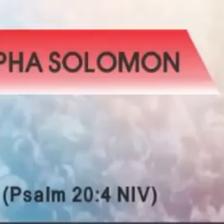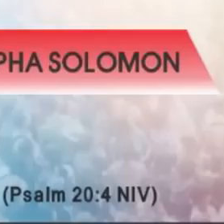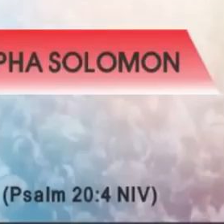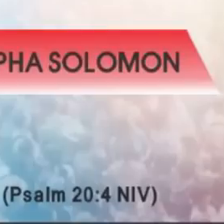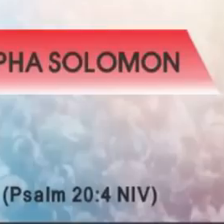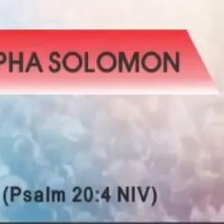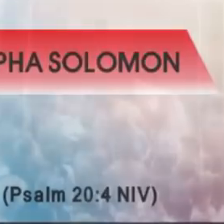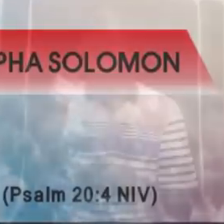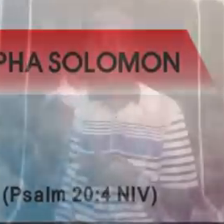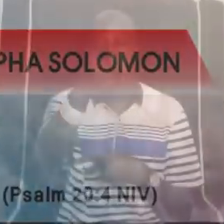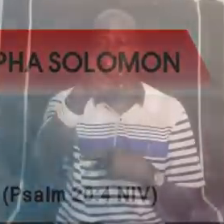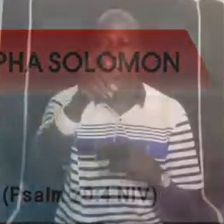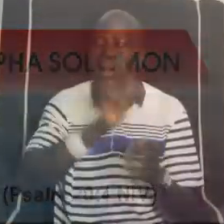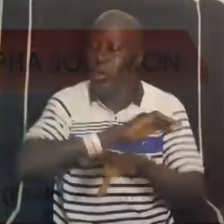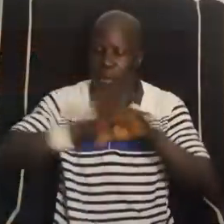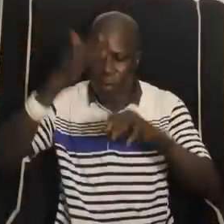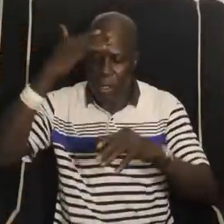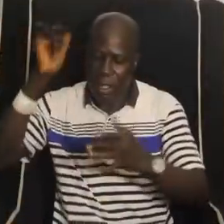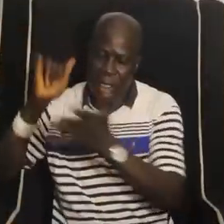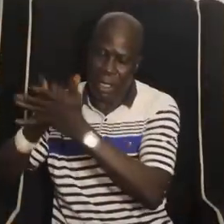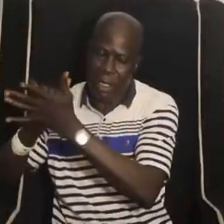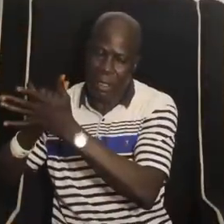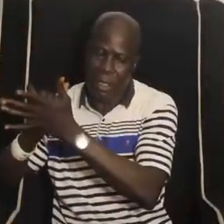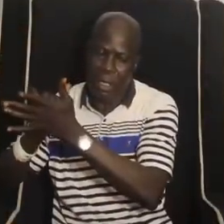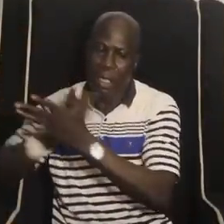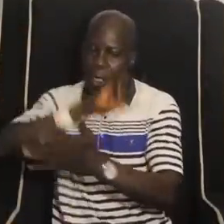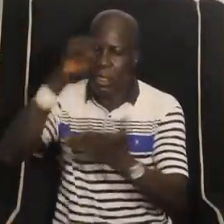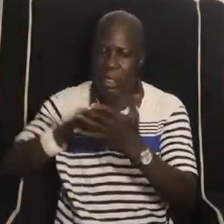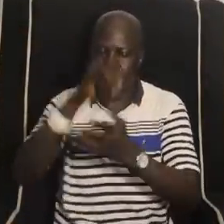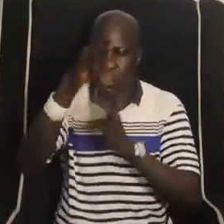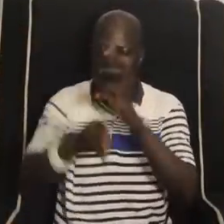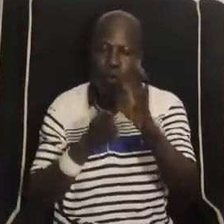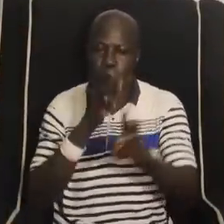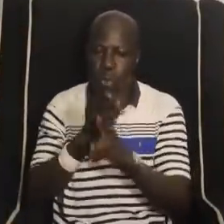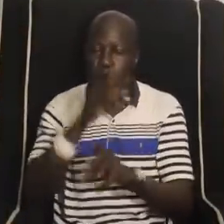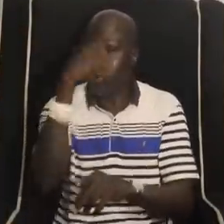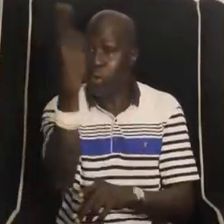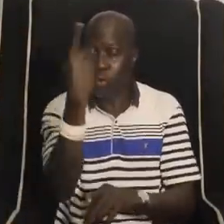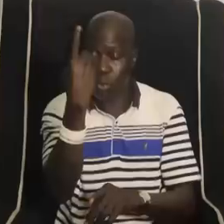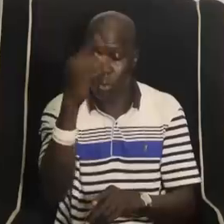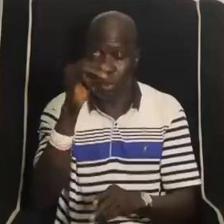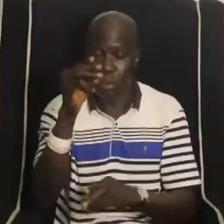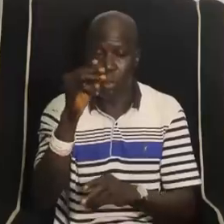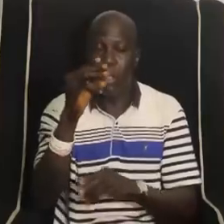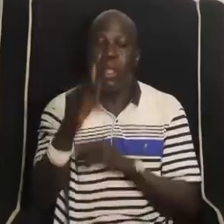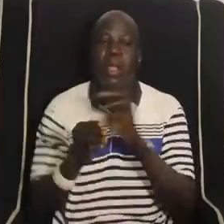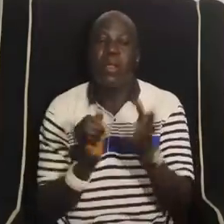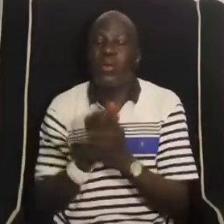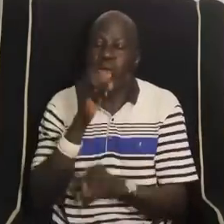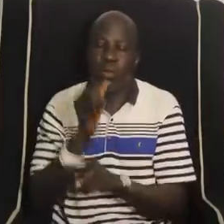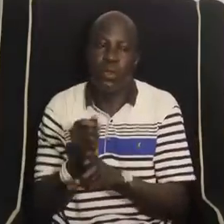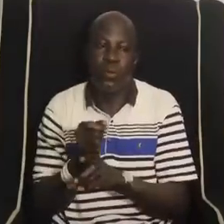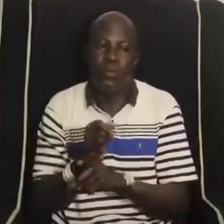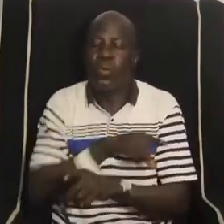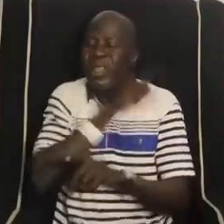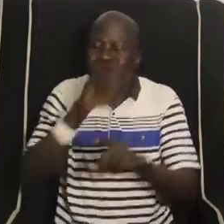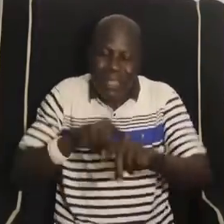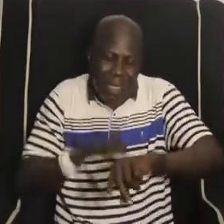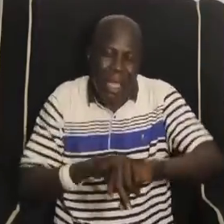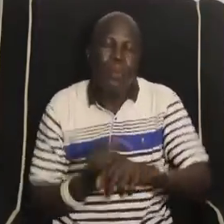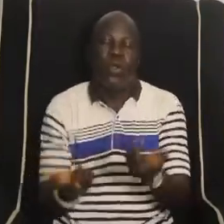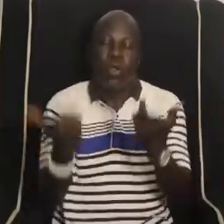owo. E mo gbagbe pe. Don't forget that. Aye ta wa yi. Aye yo ko ta wa yi. This world that you are into. Igba kan